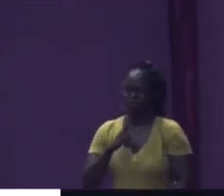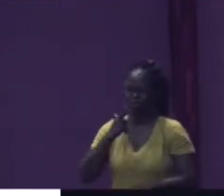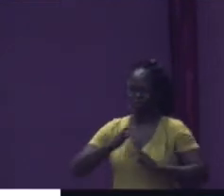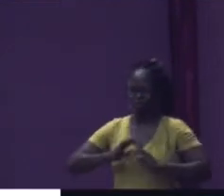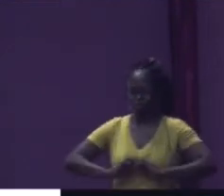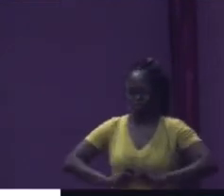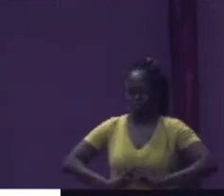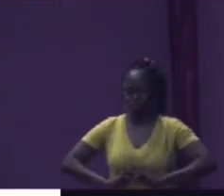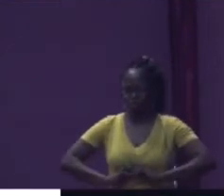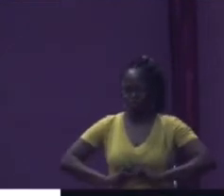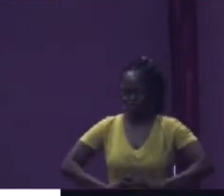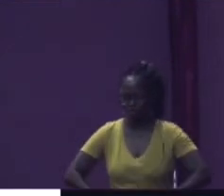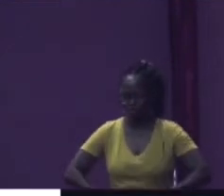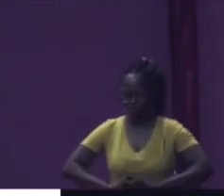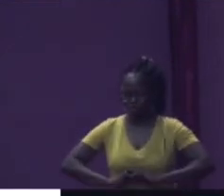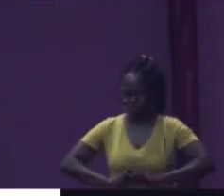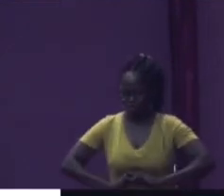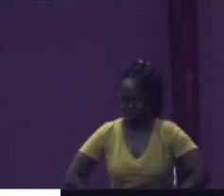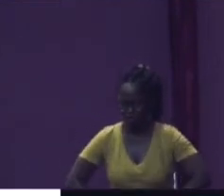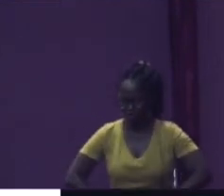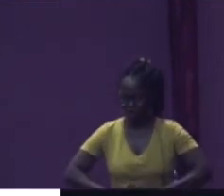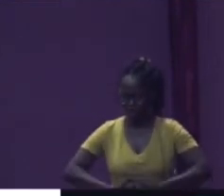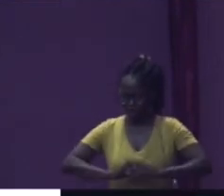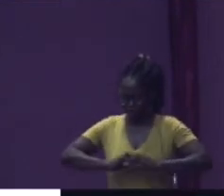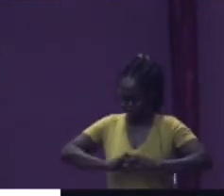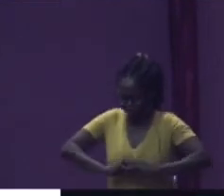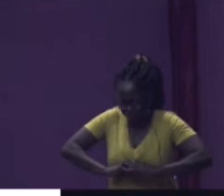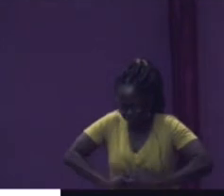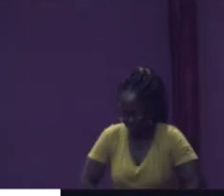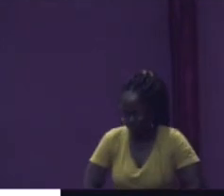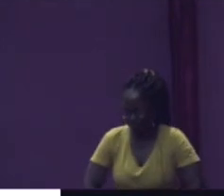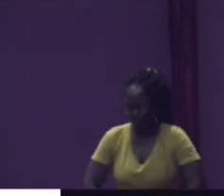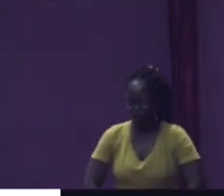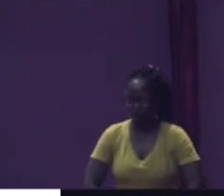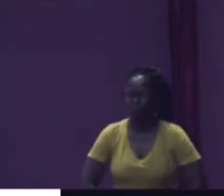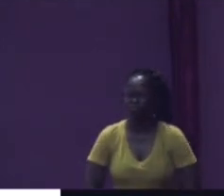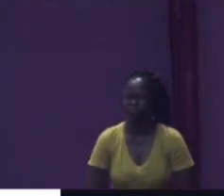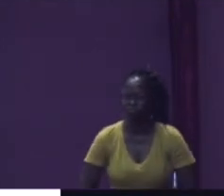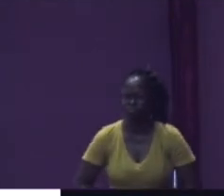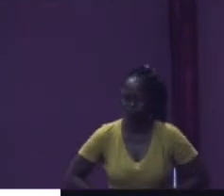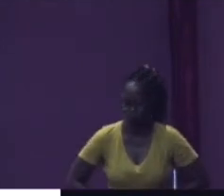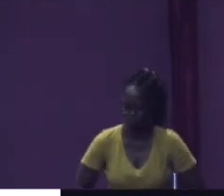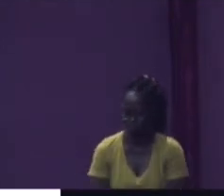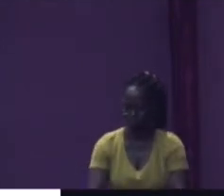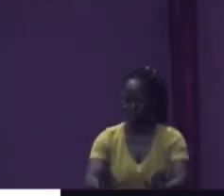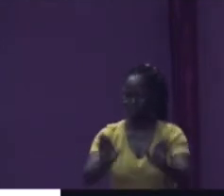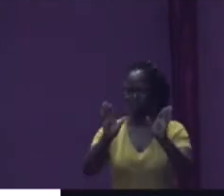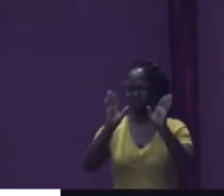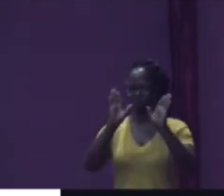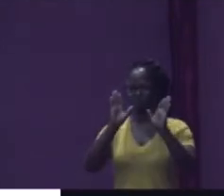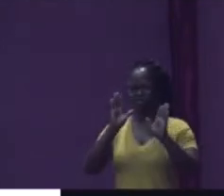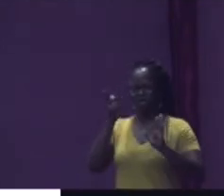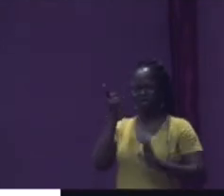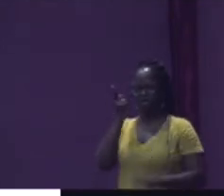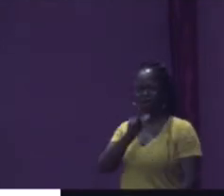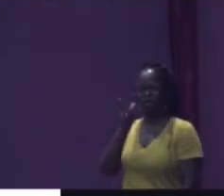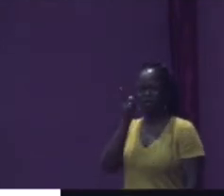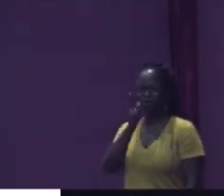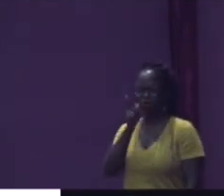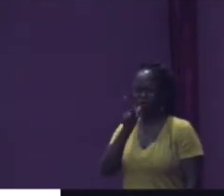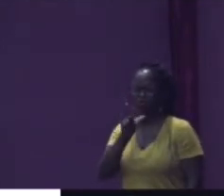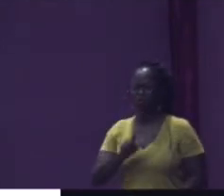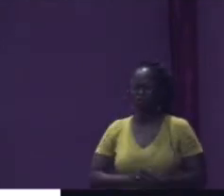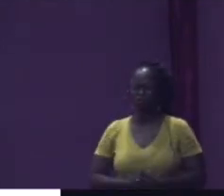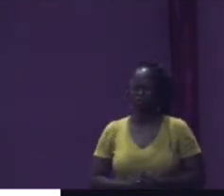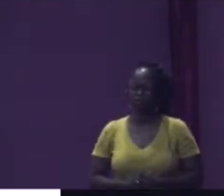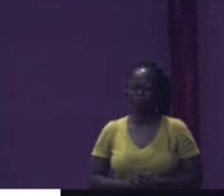phlegm or stuff from the throat, and sometimes sucking on the top as if to raise, but particularly the